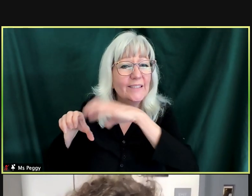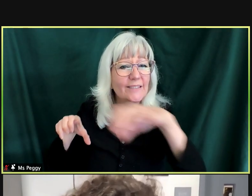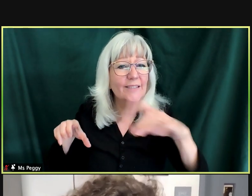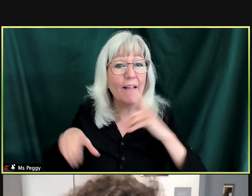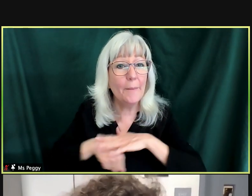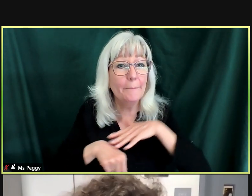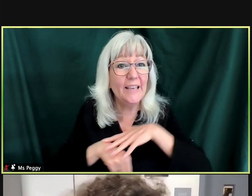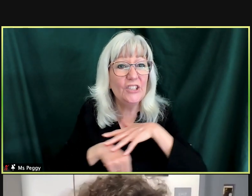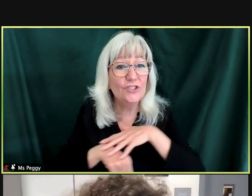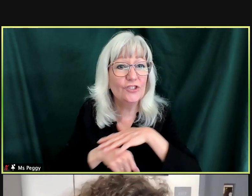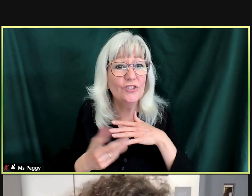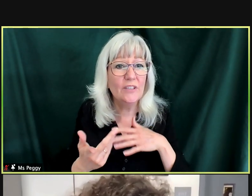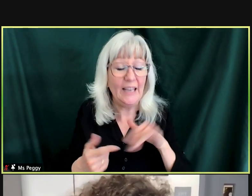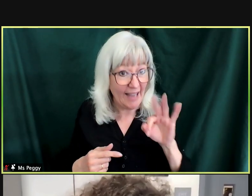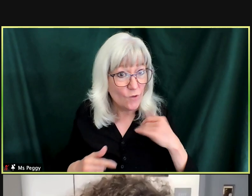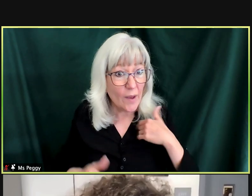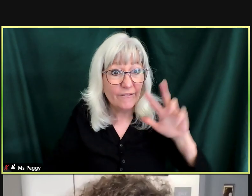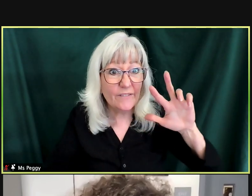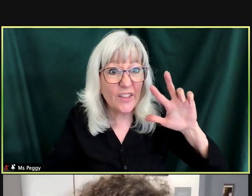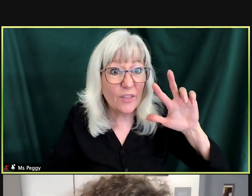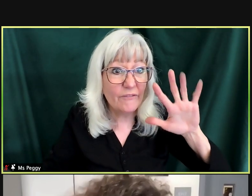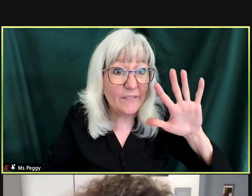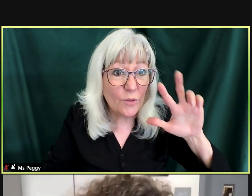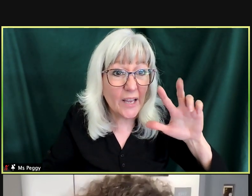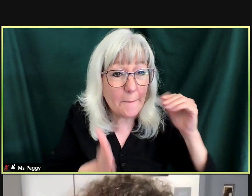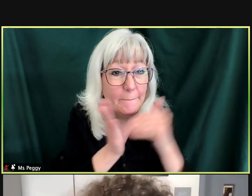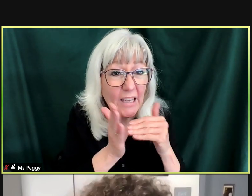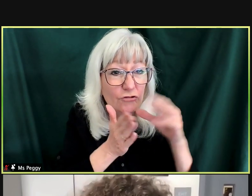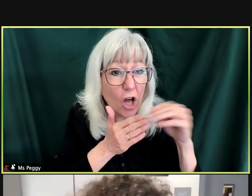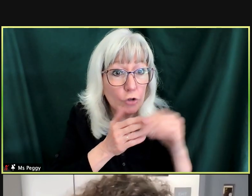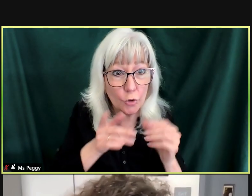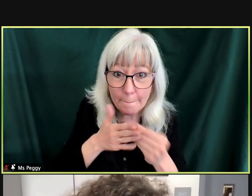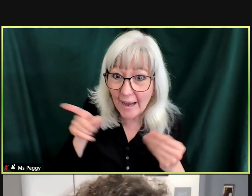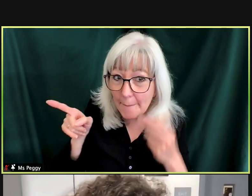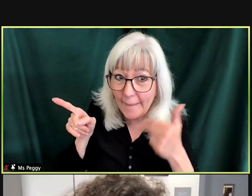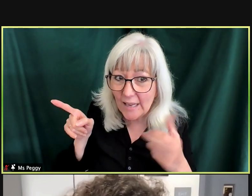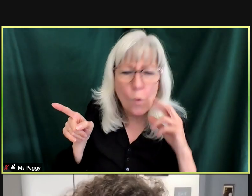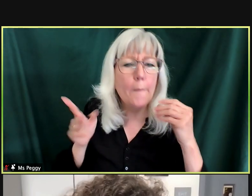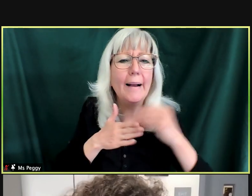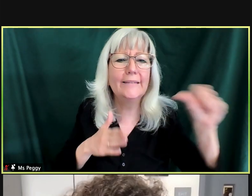What would you buy with $53 million? Would you buy this or something else?